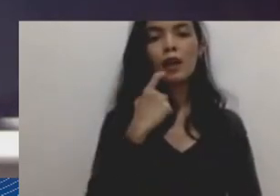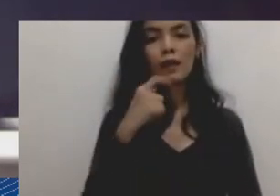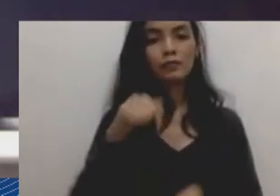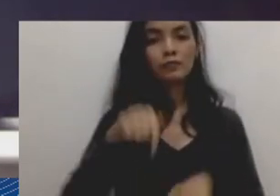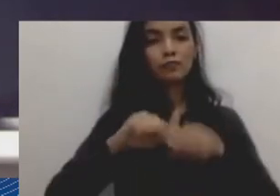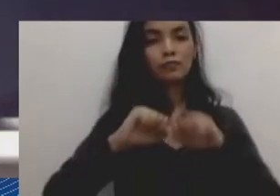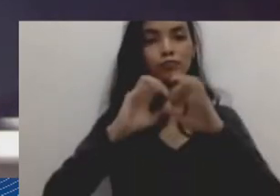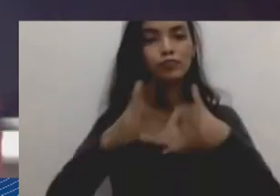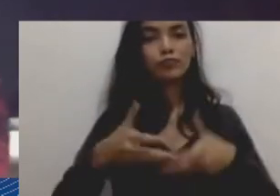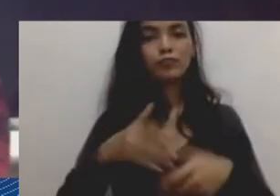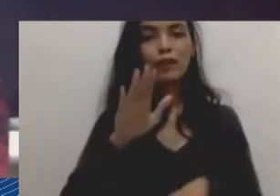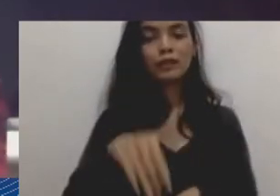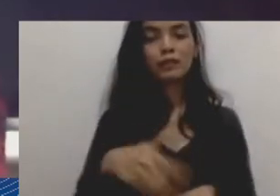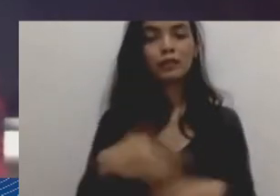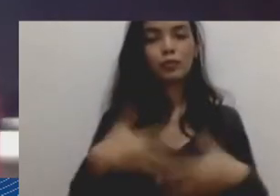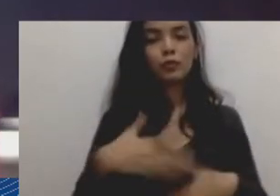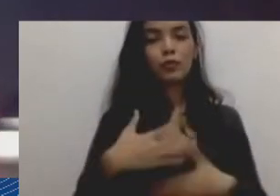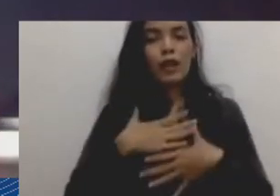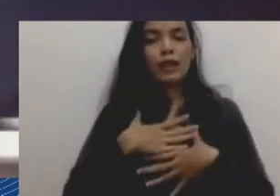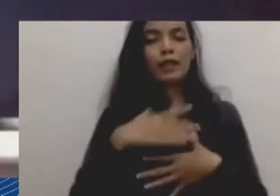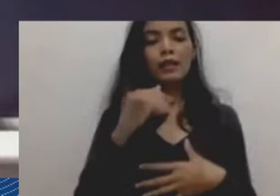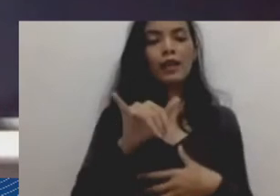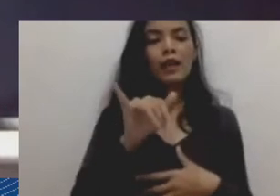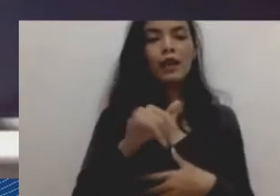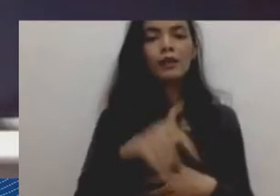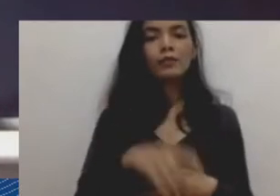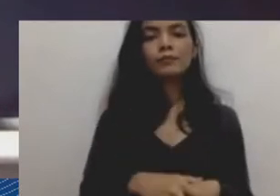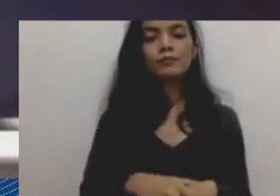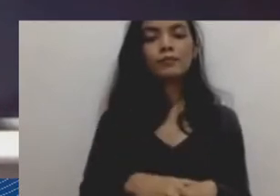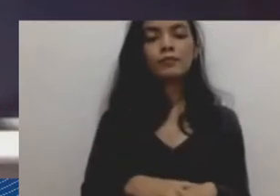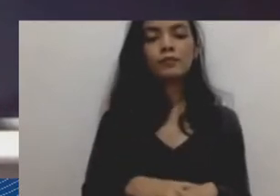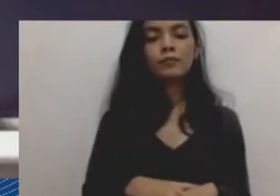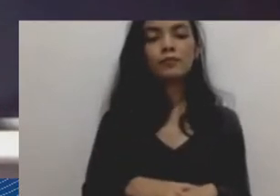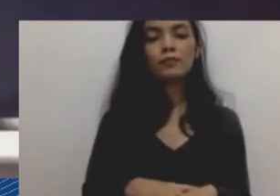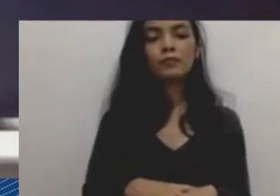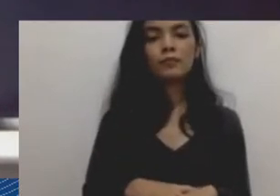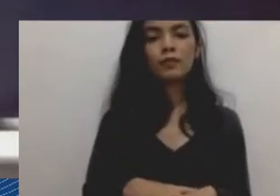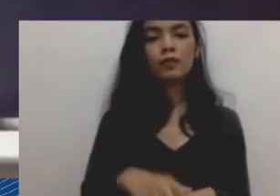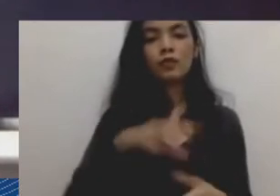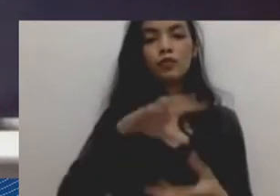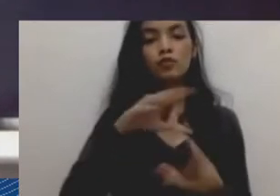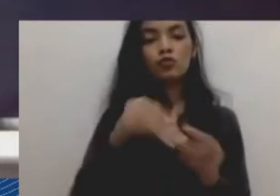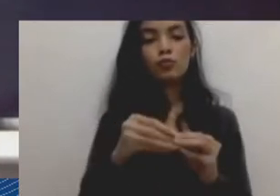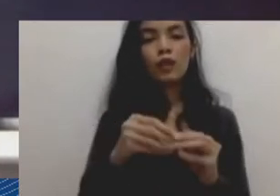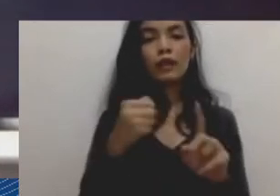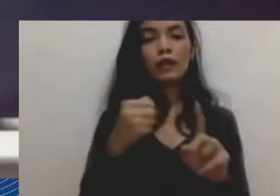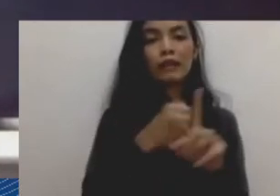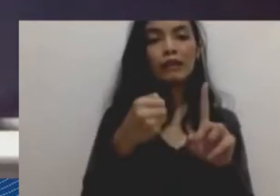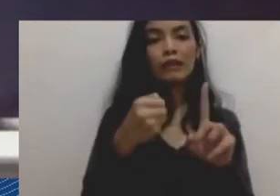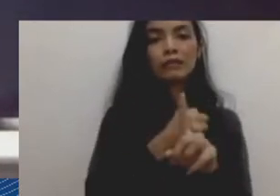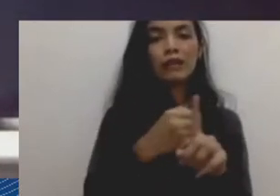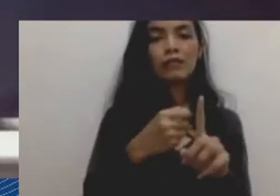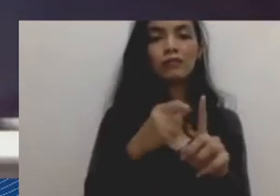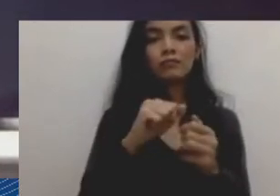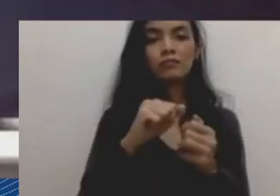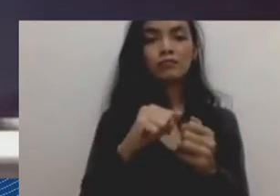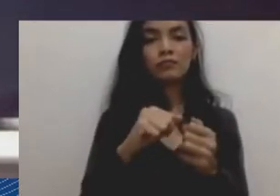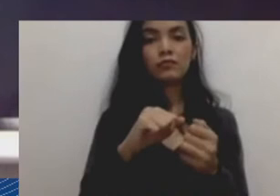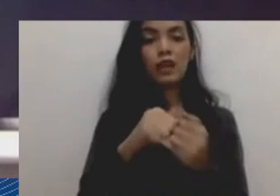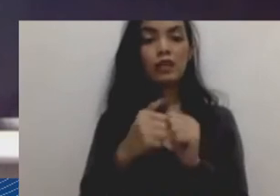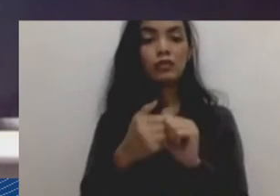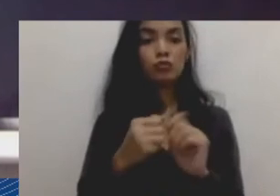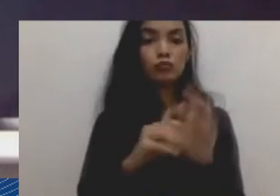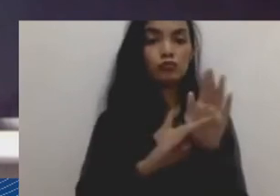really shocking as well that I pinpoint like 30% increasing number of GBV cases in countries